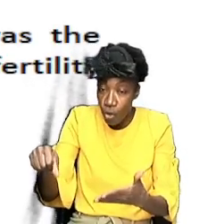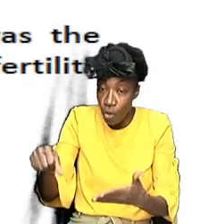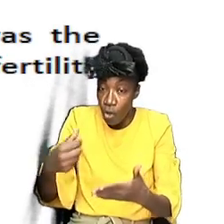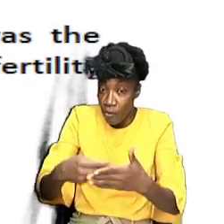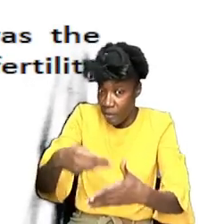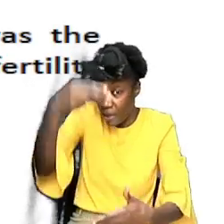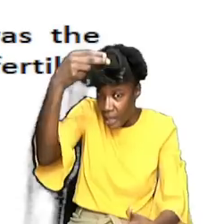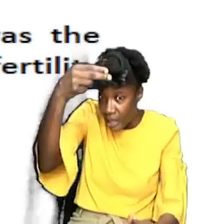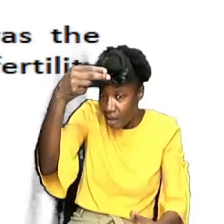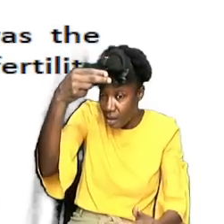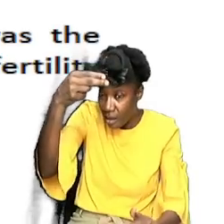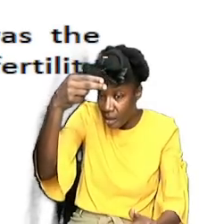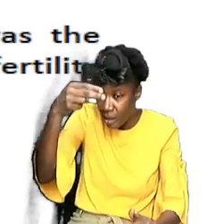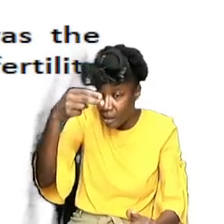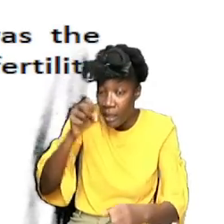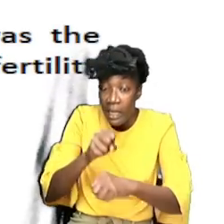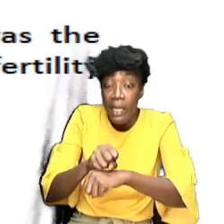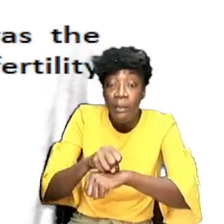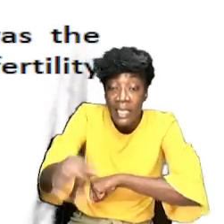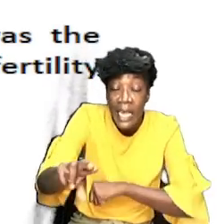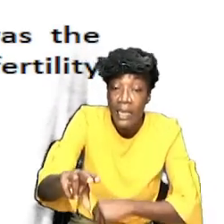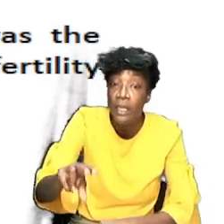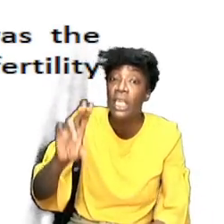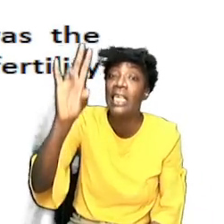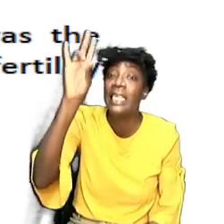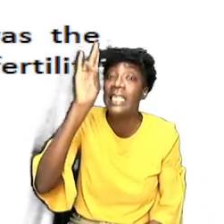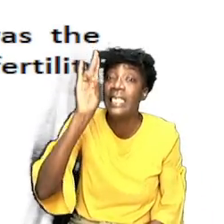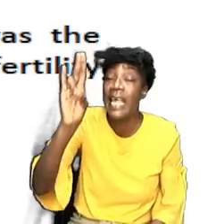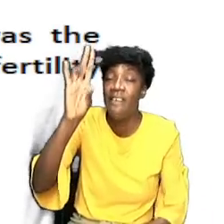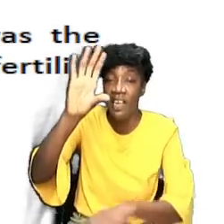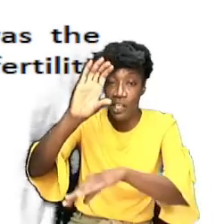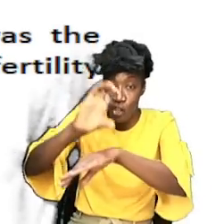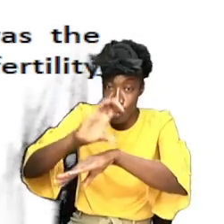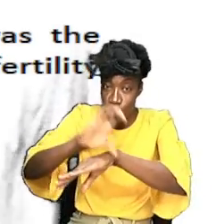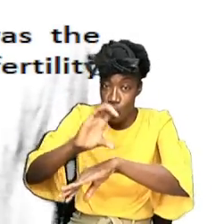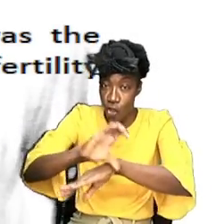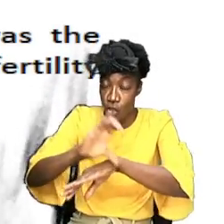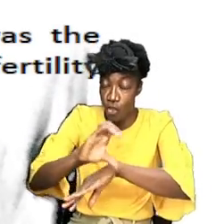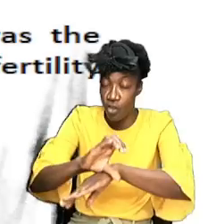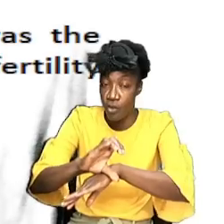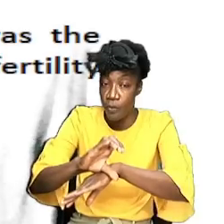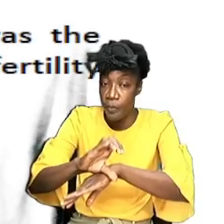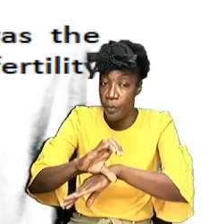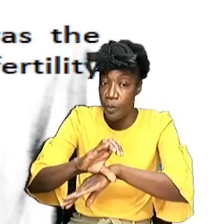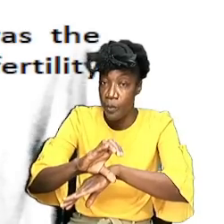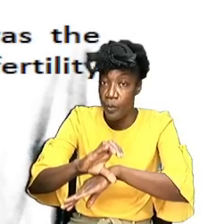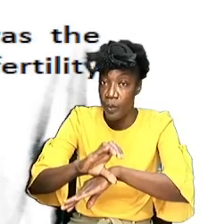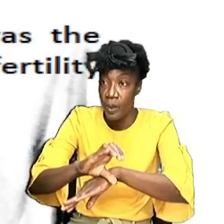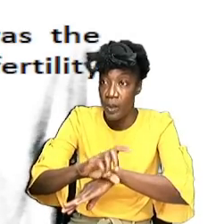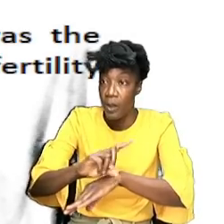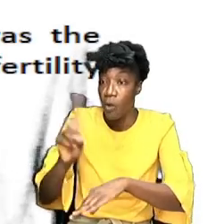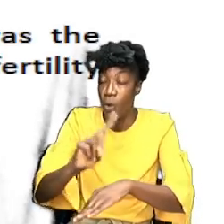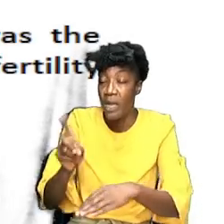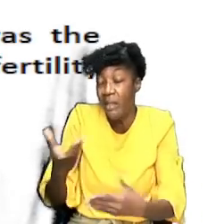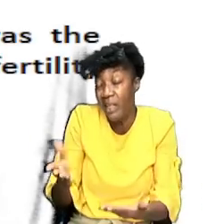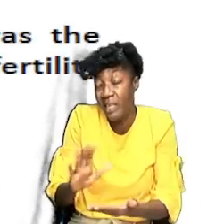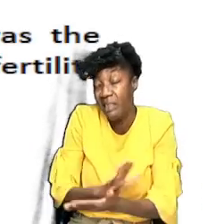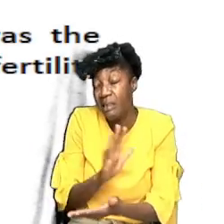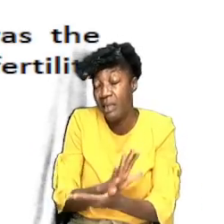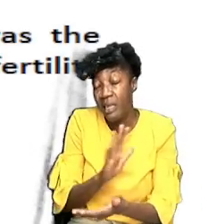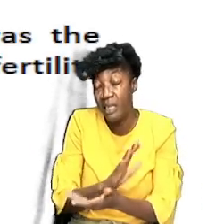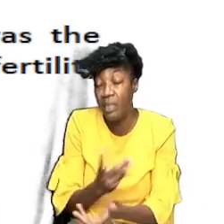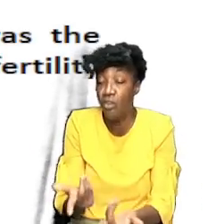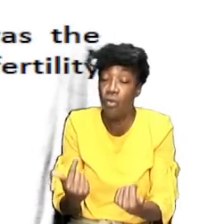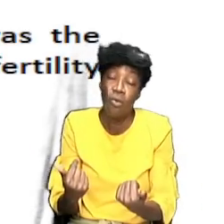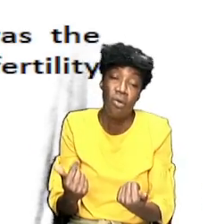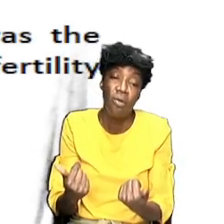letters, they were sent to the seven churches. Amen. So it's normally a postal route where these letters would come